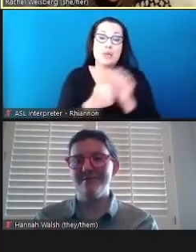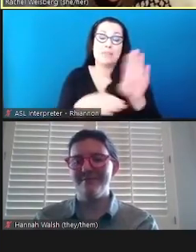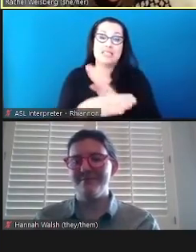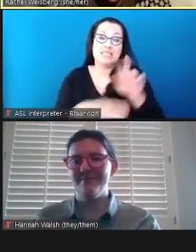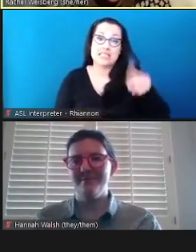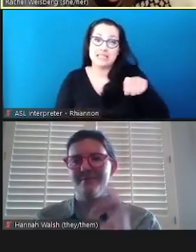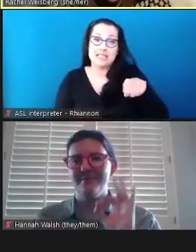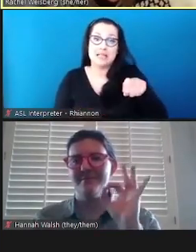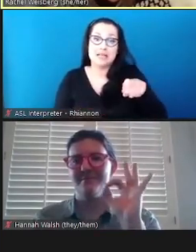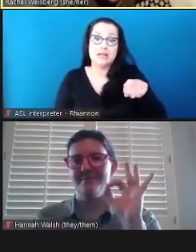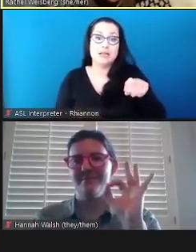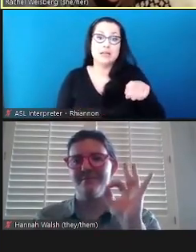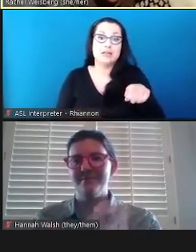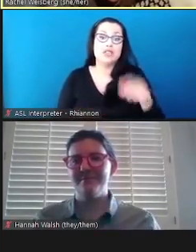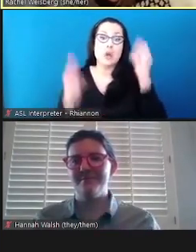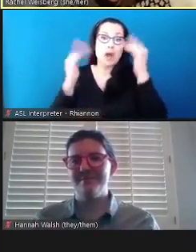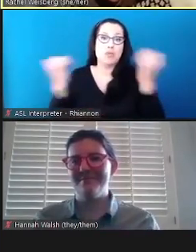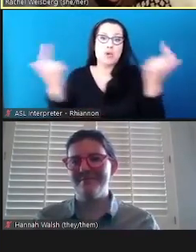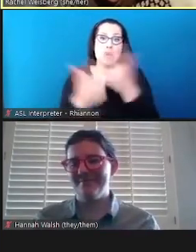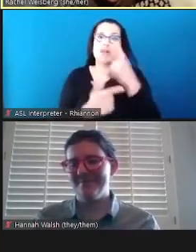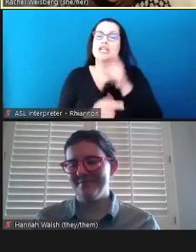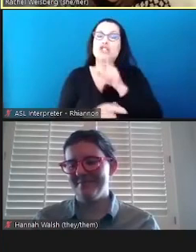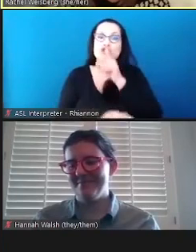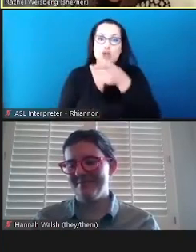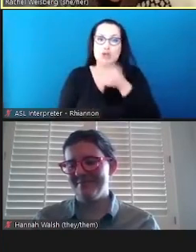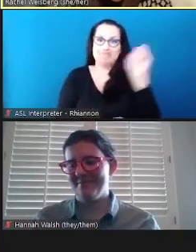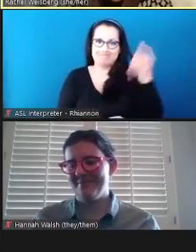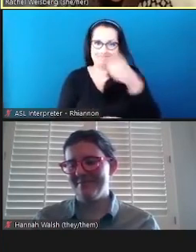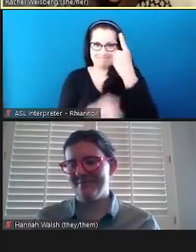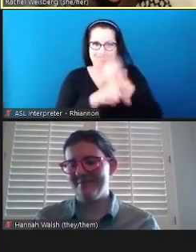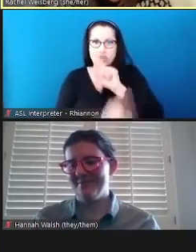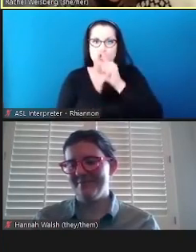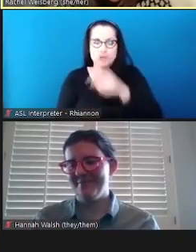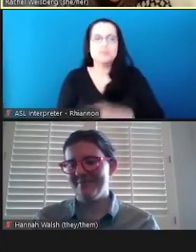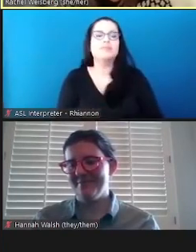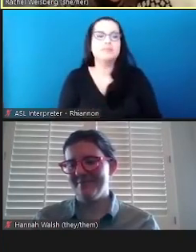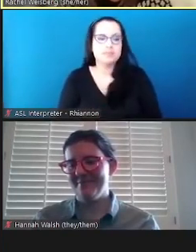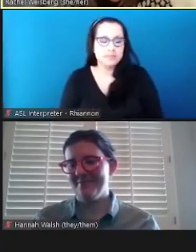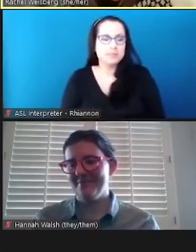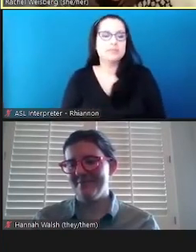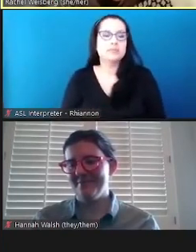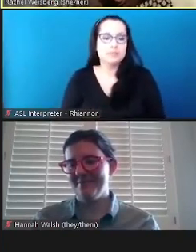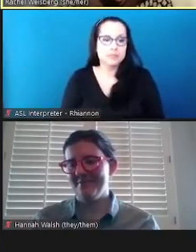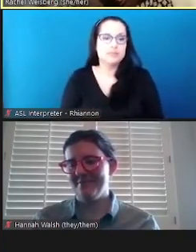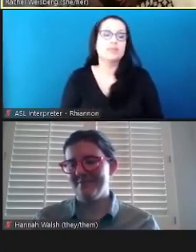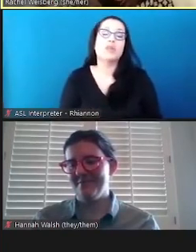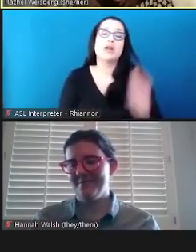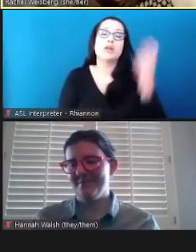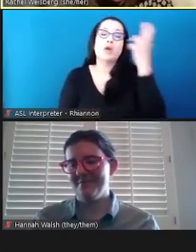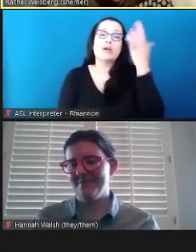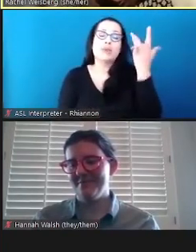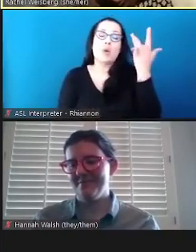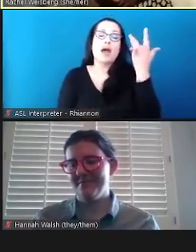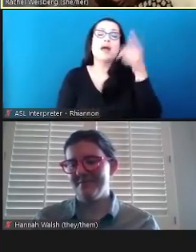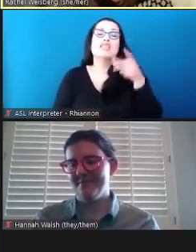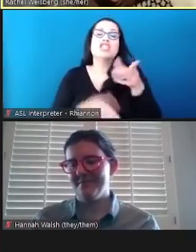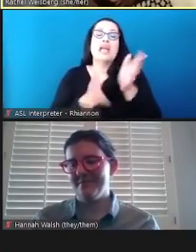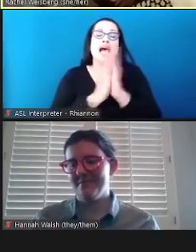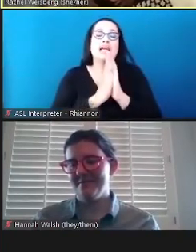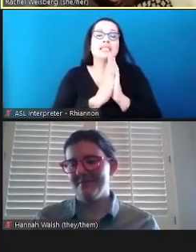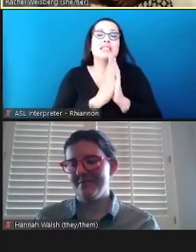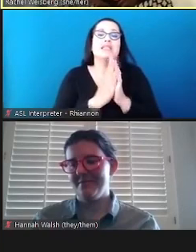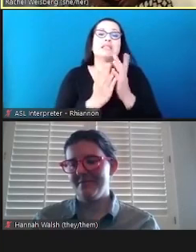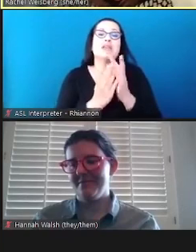you all are thinking true, and that is the answer. And again, it's because she's being asked pre-screening